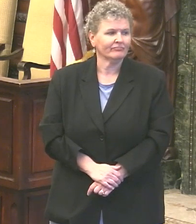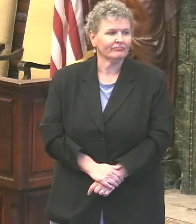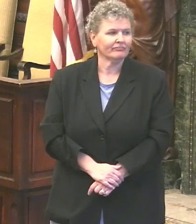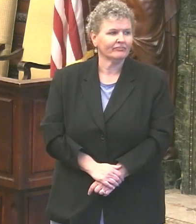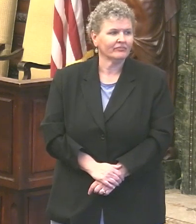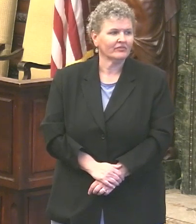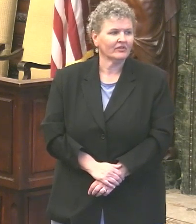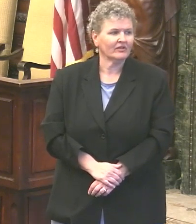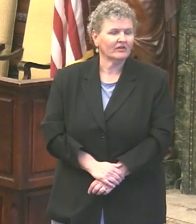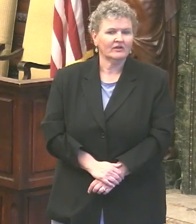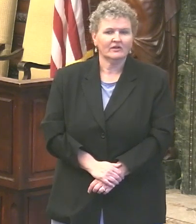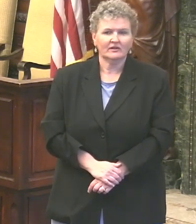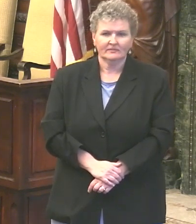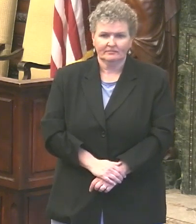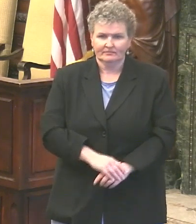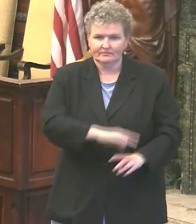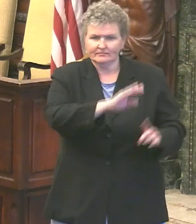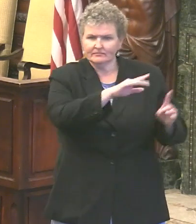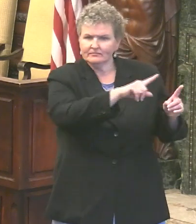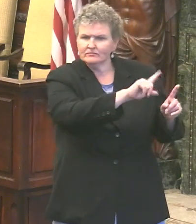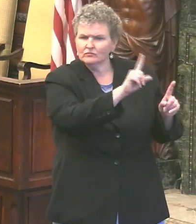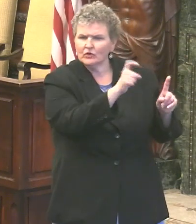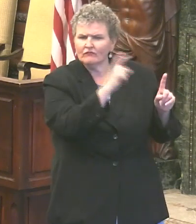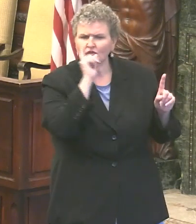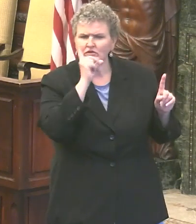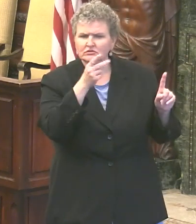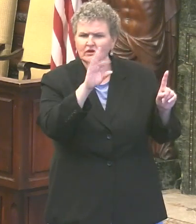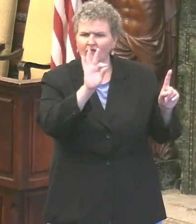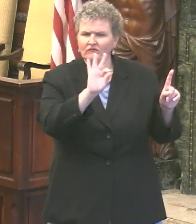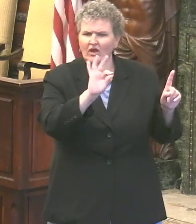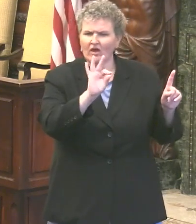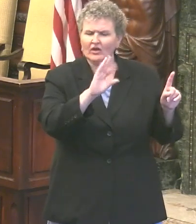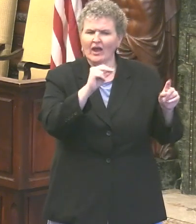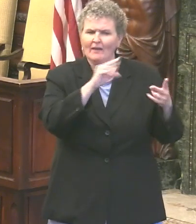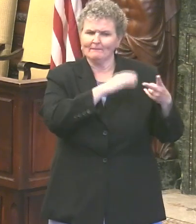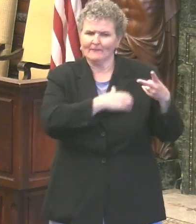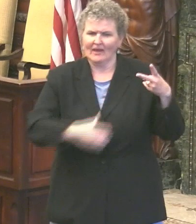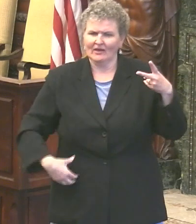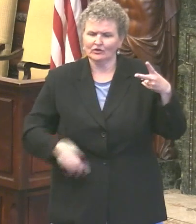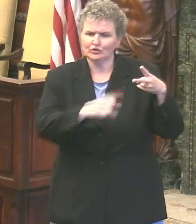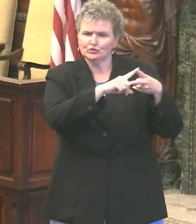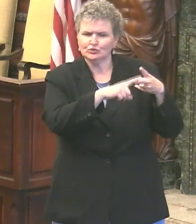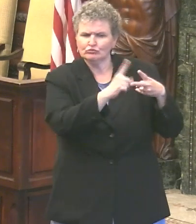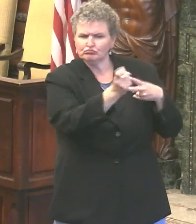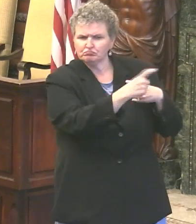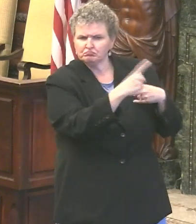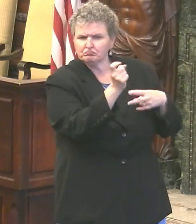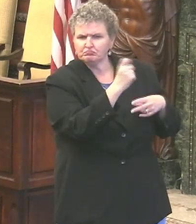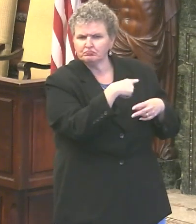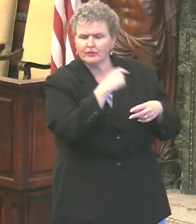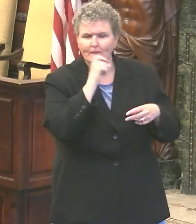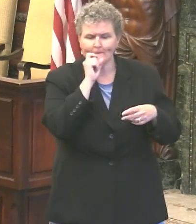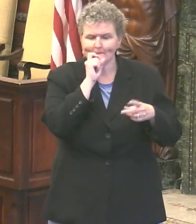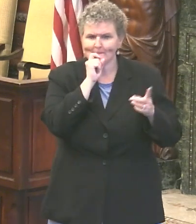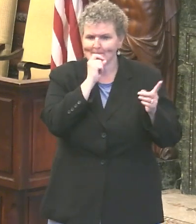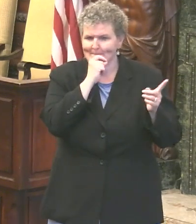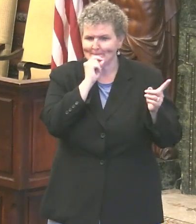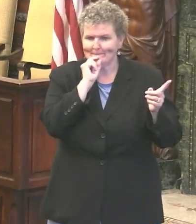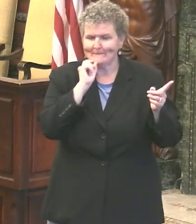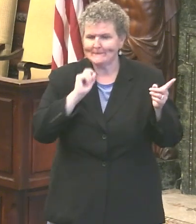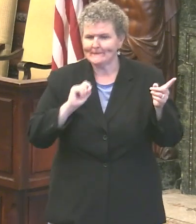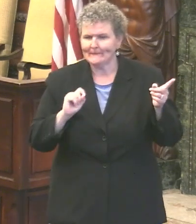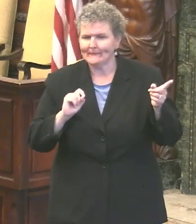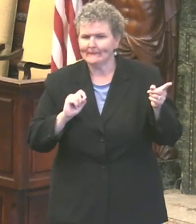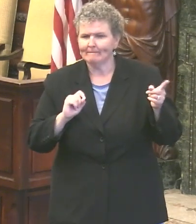Bien. The question is for either Dr. Farley or for Mayor Kenny. This is in regards to the Association of Bodega Owners in the Northeast that have reported that